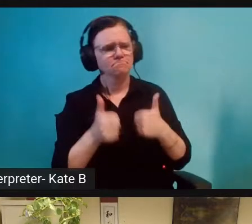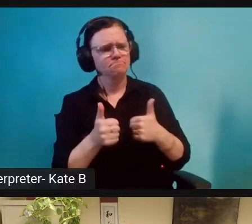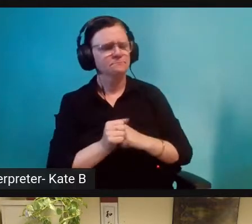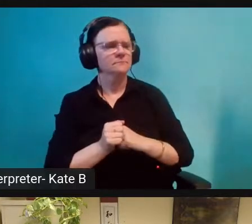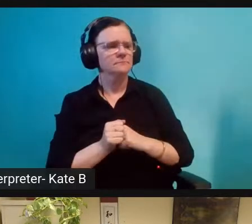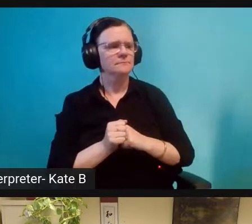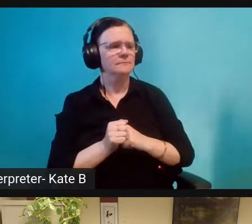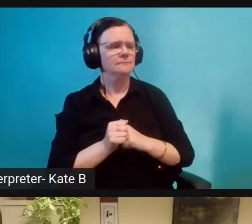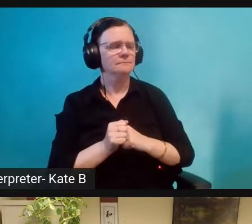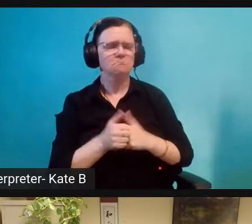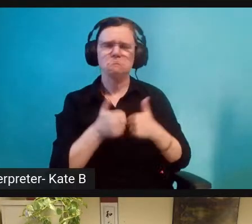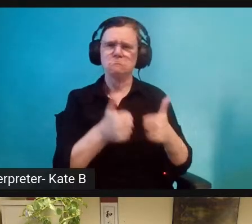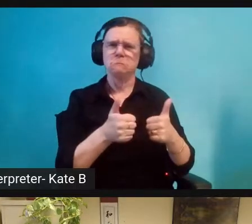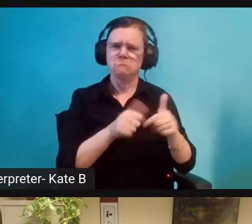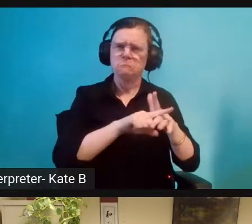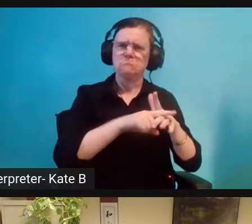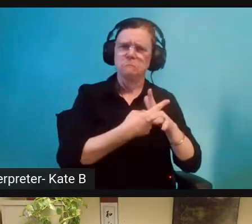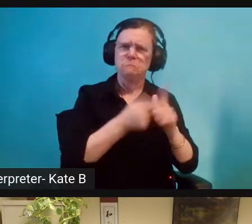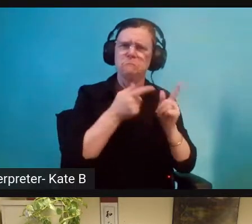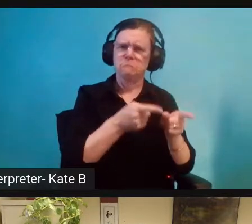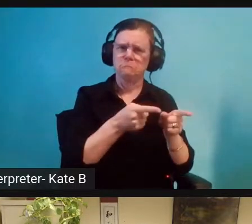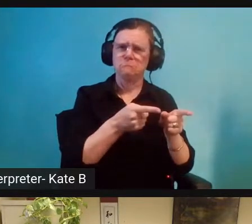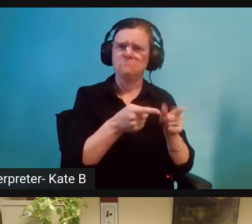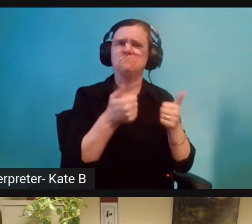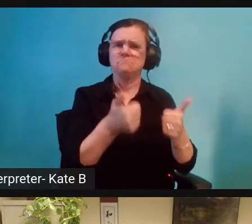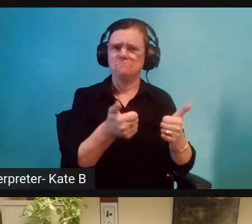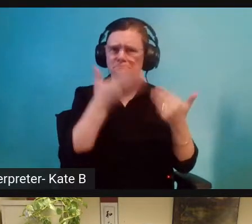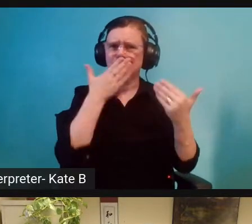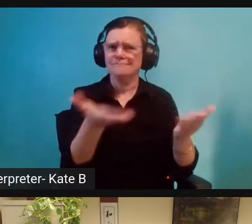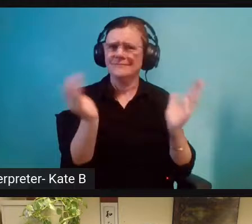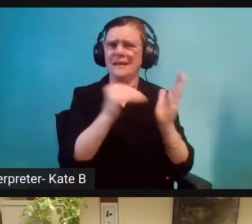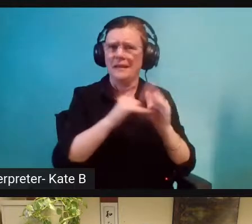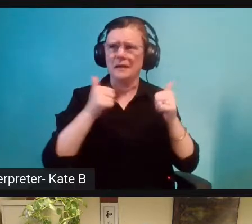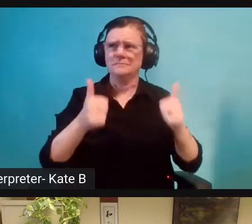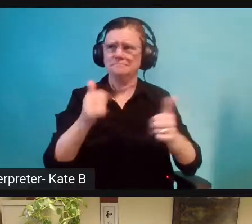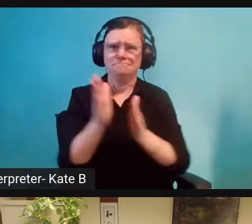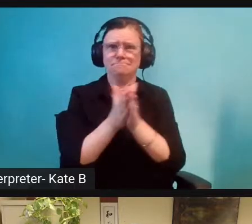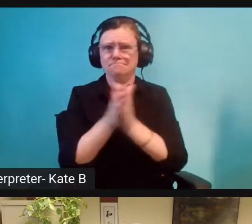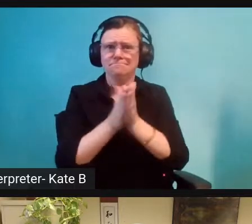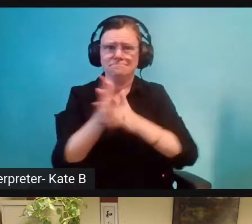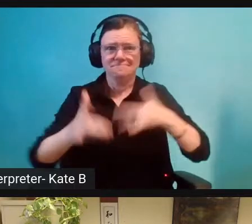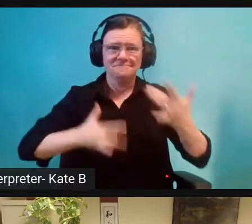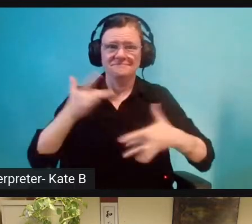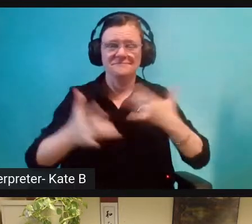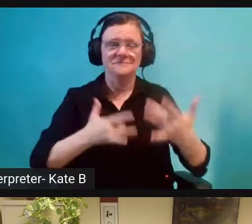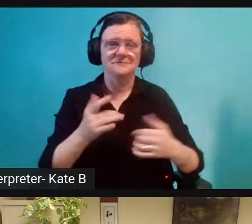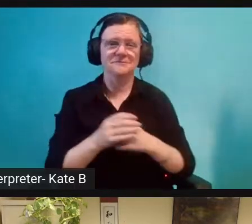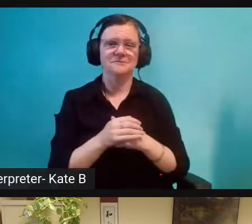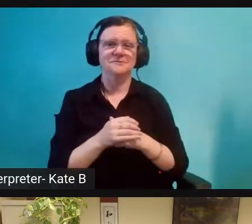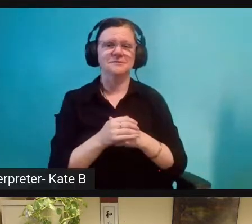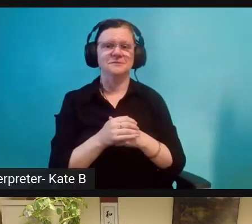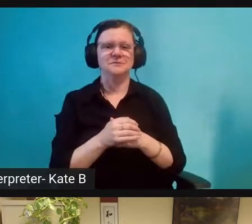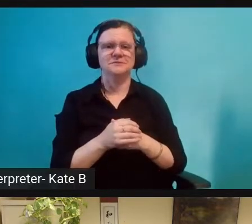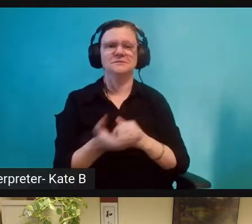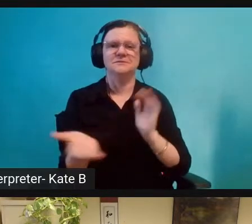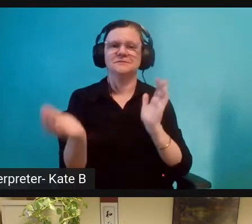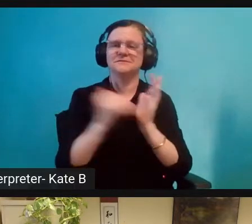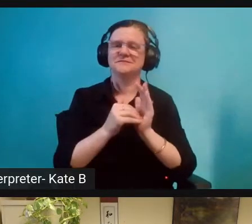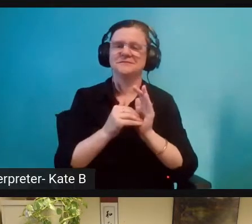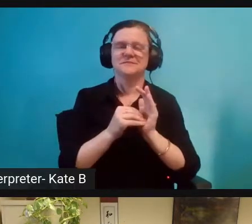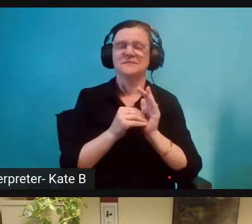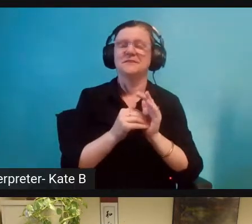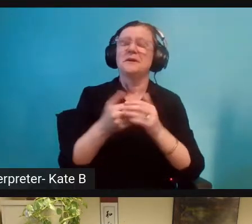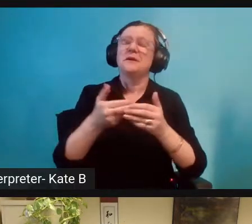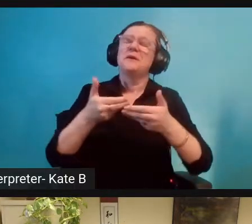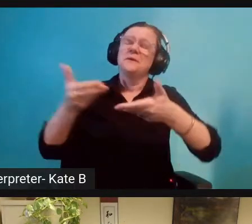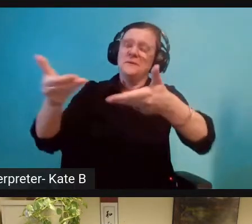Sparked a revolution. There's our fire metaphor again. So a warm welcome to Judy and